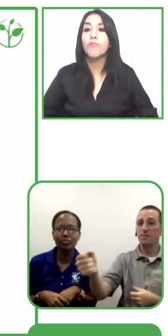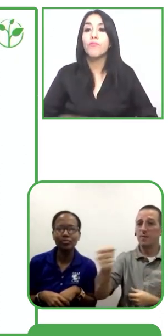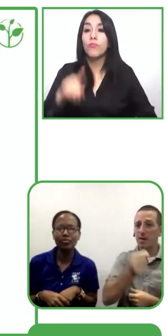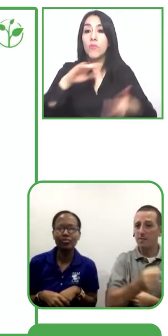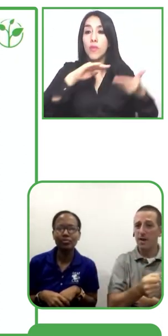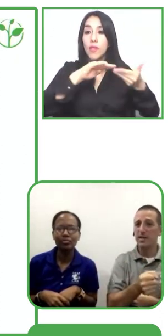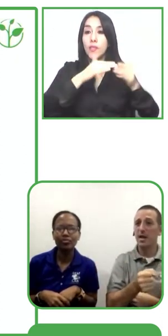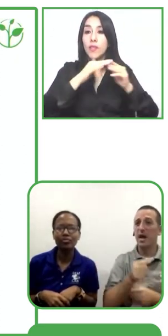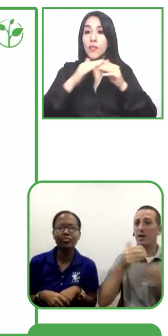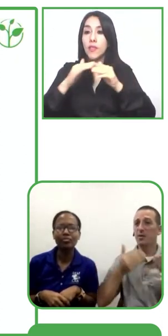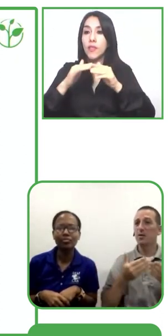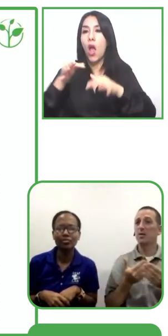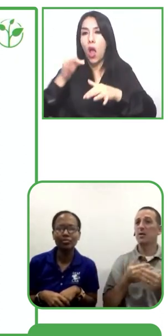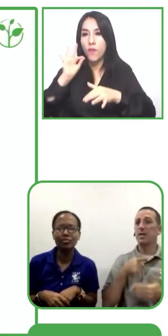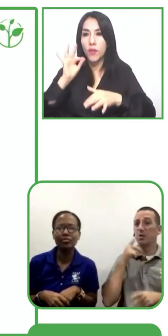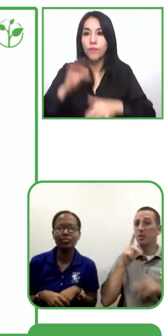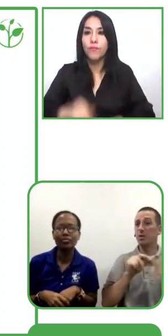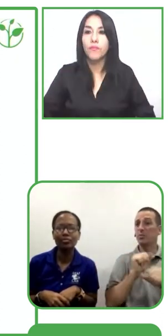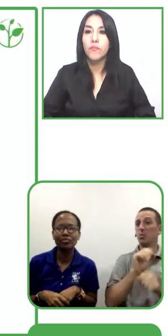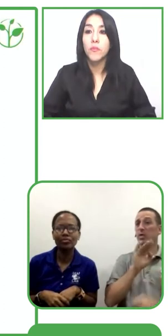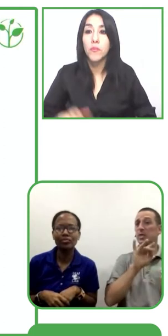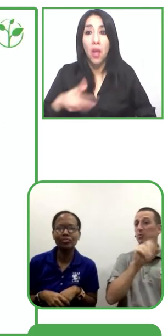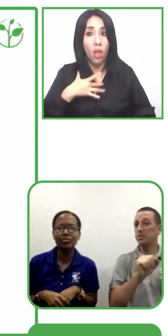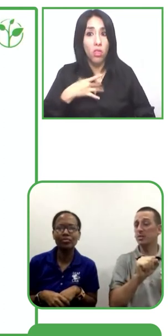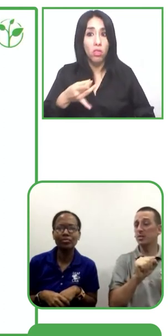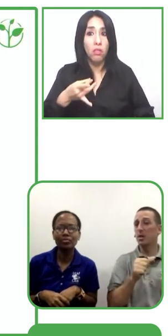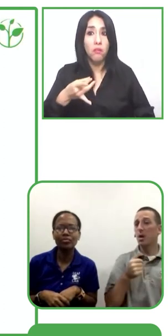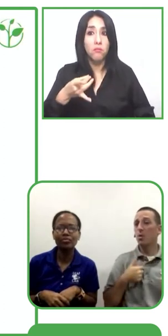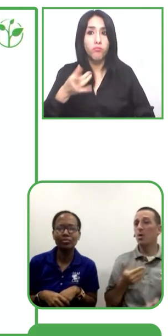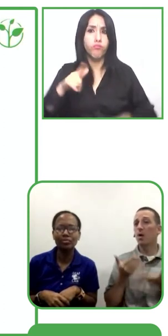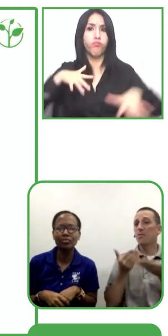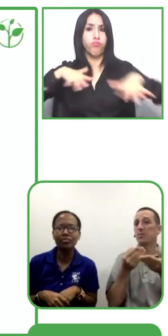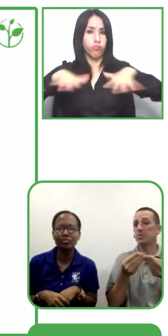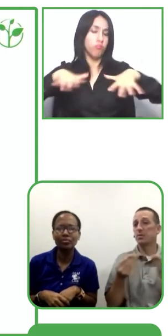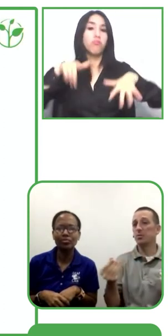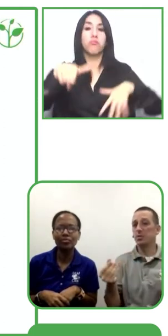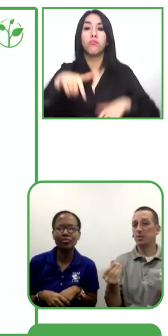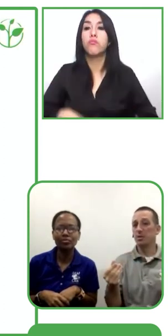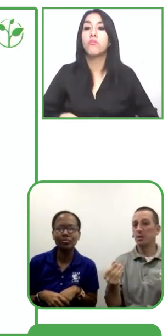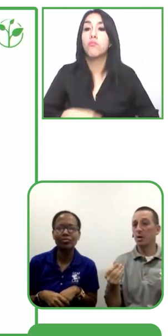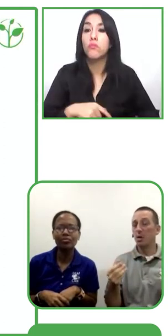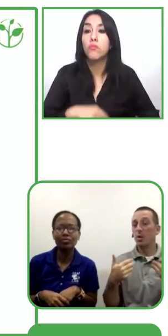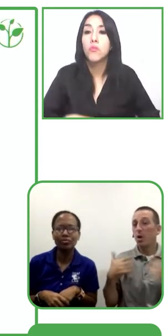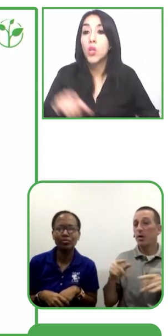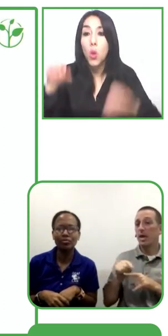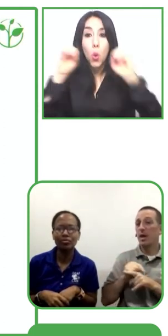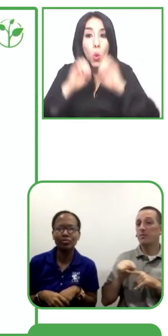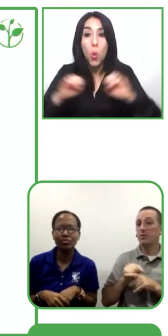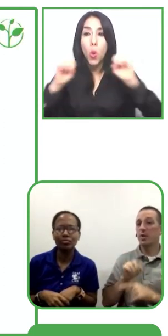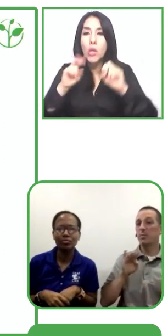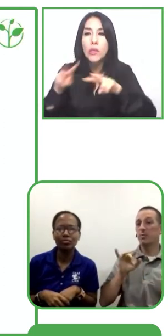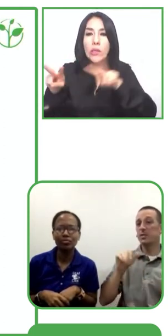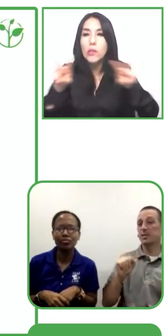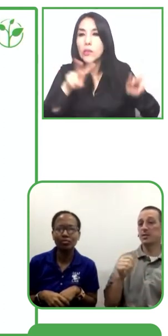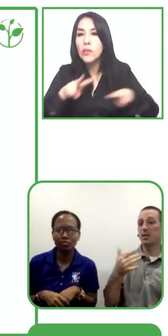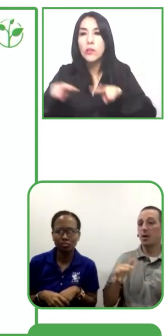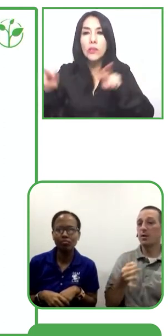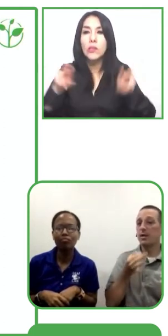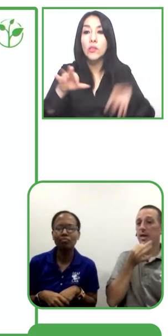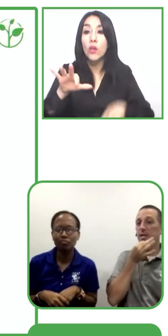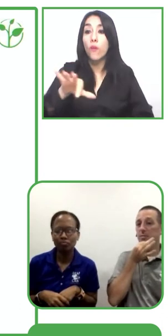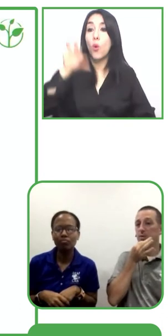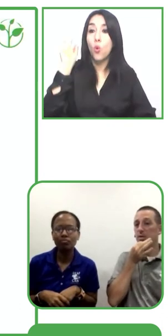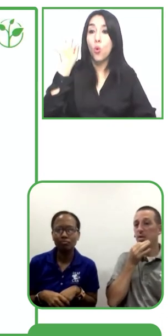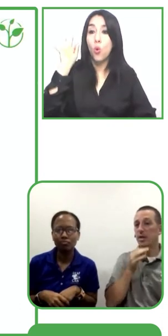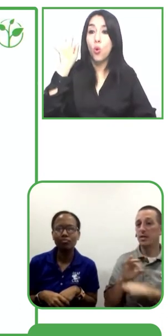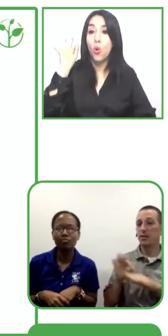baristas, we offer them a solution. We already have trained baristas that are already an expert in their field. And we place them in